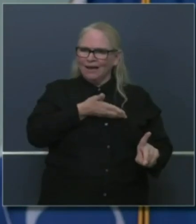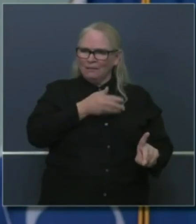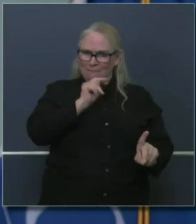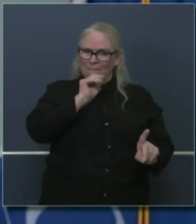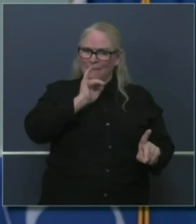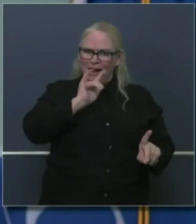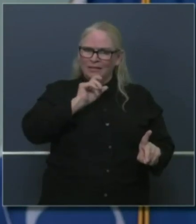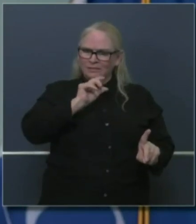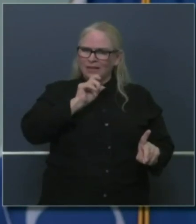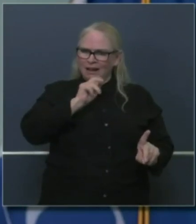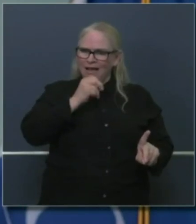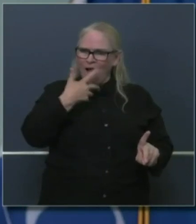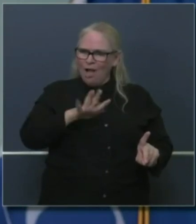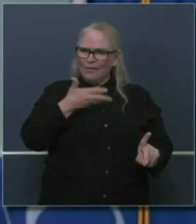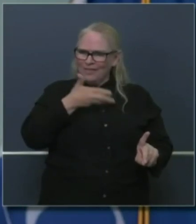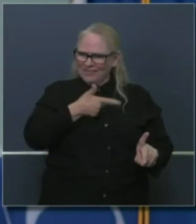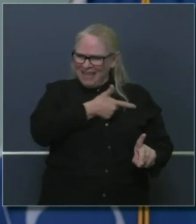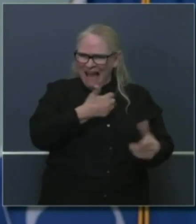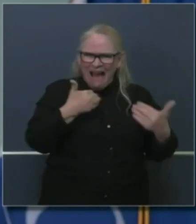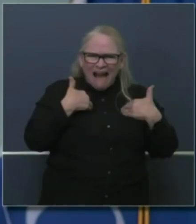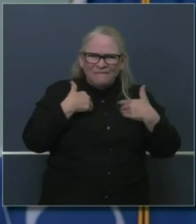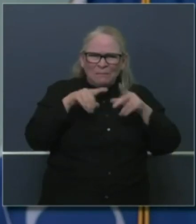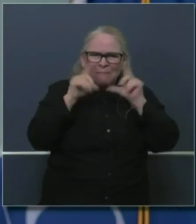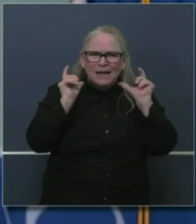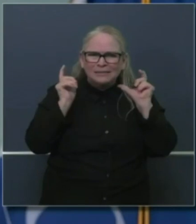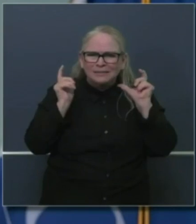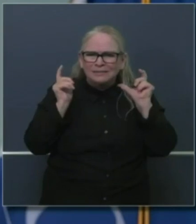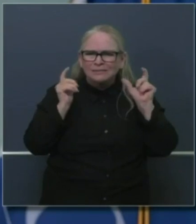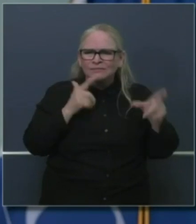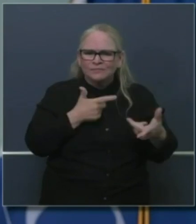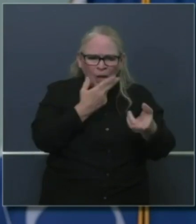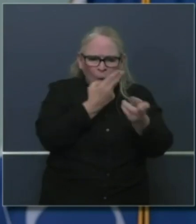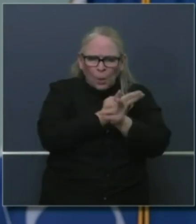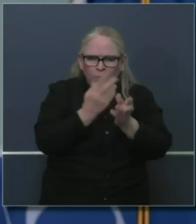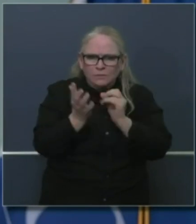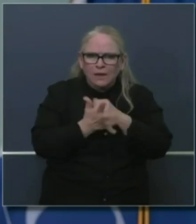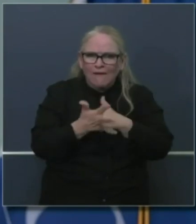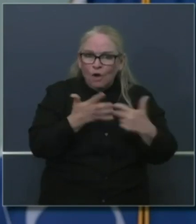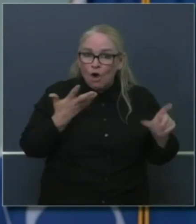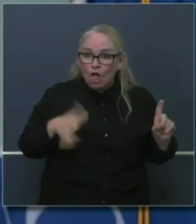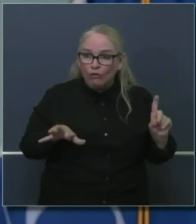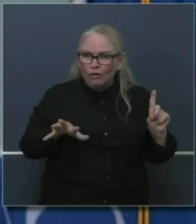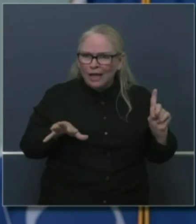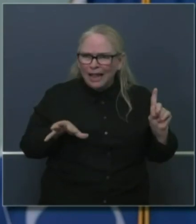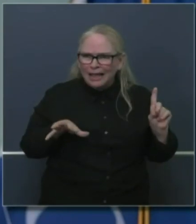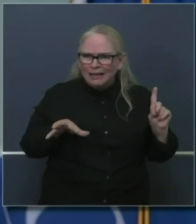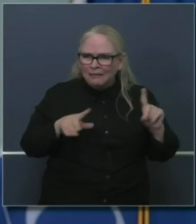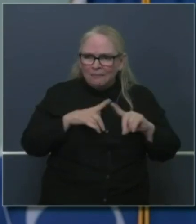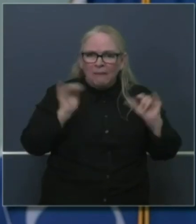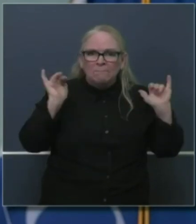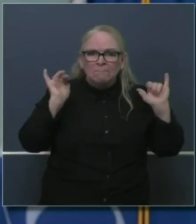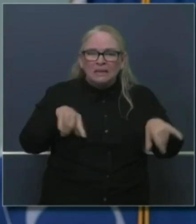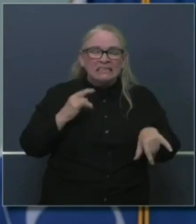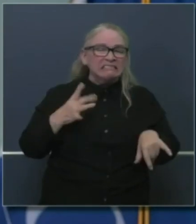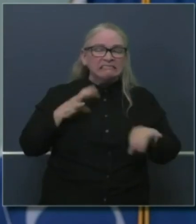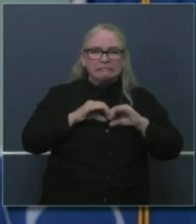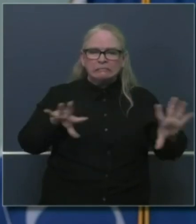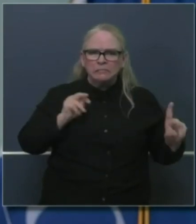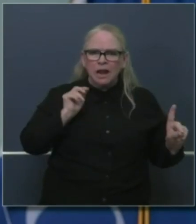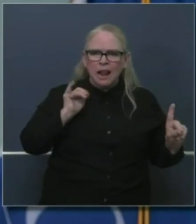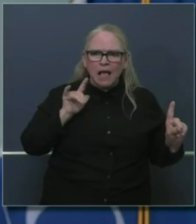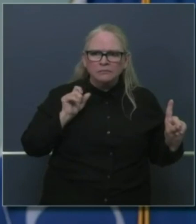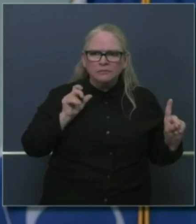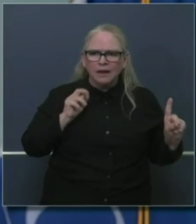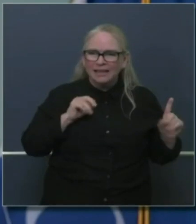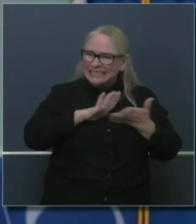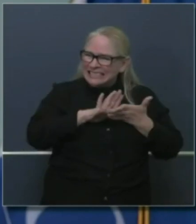had procedure masks on, were using gloves, and were advancing higher levels of sanitation. So that